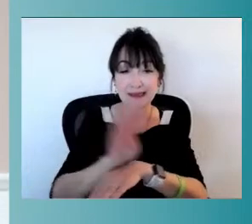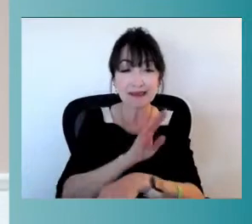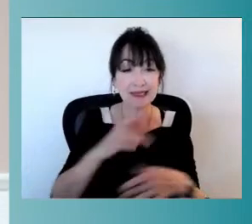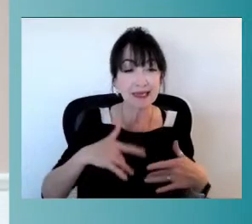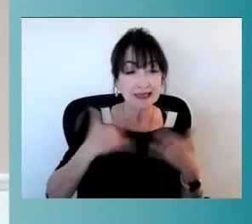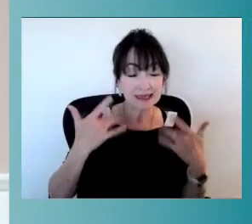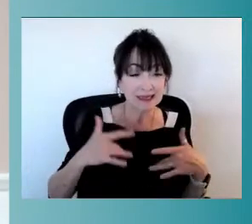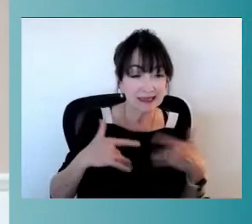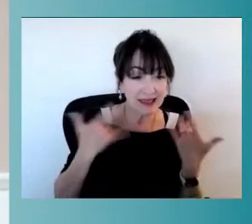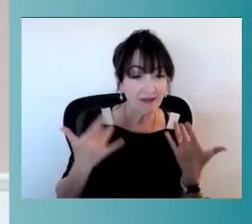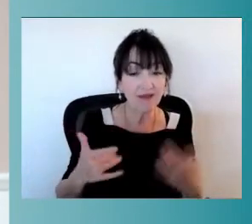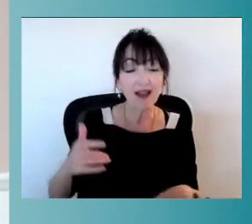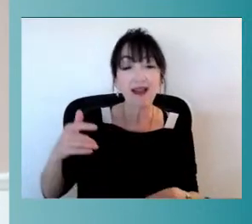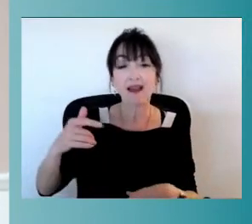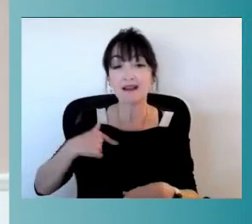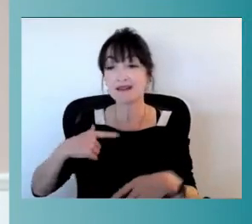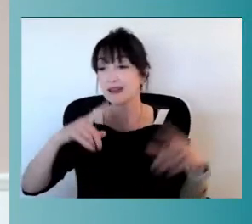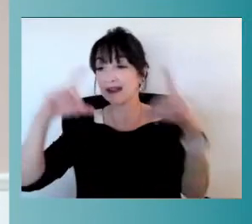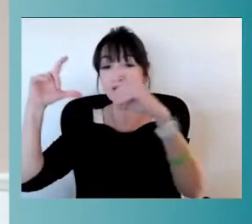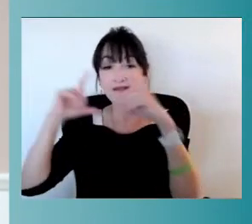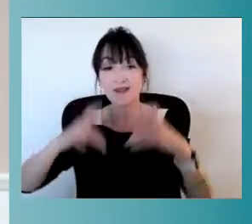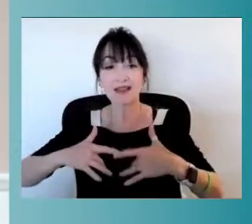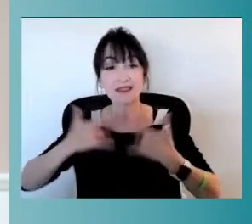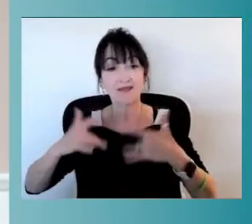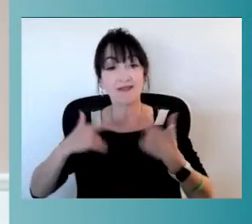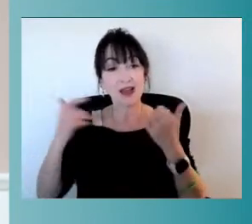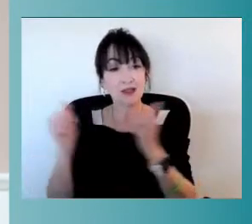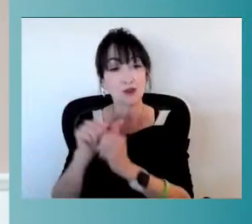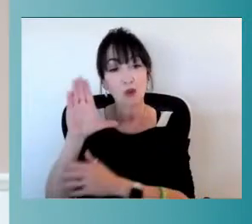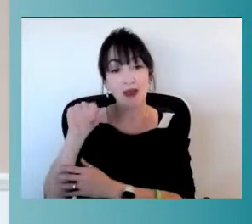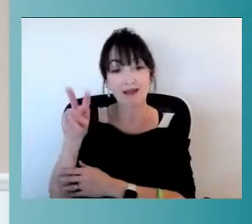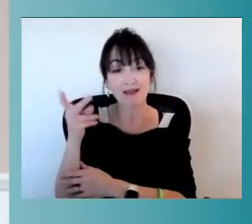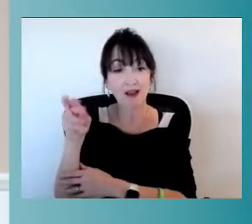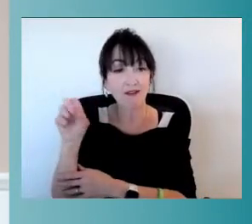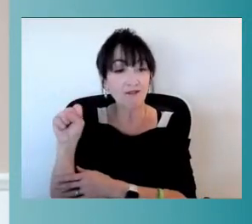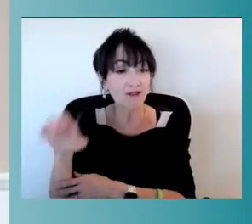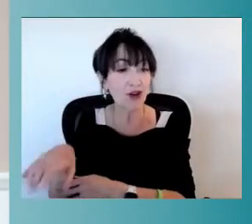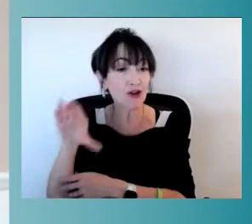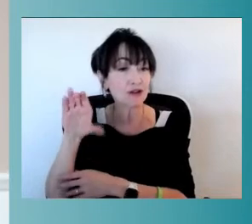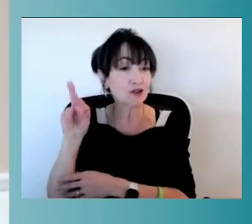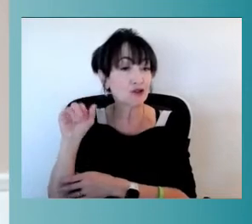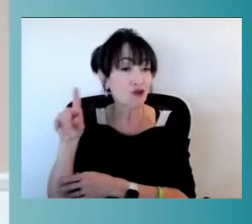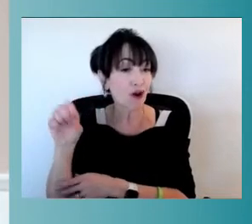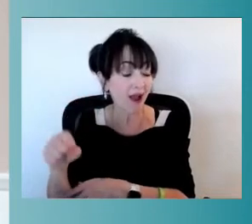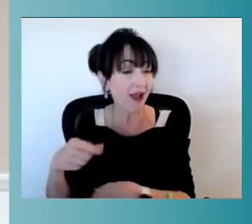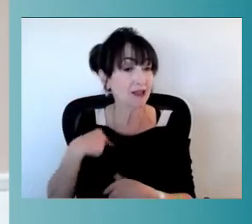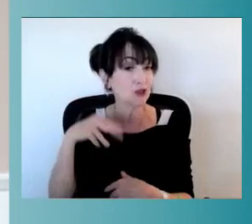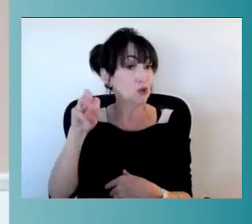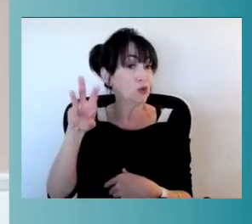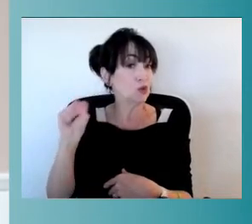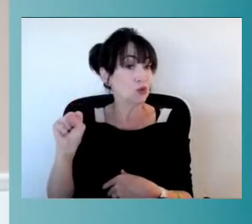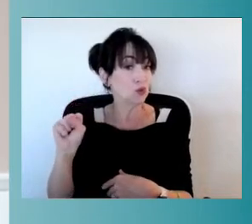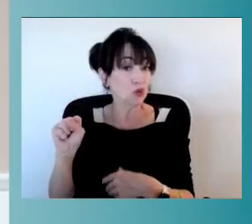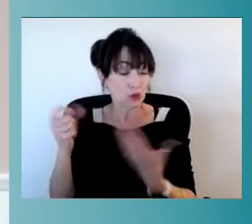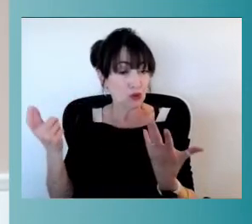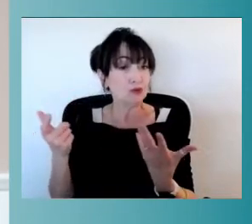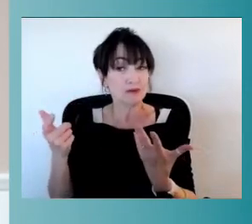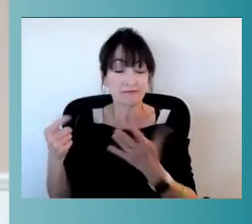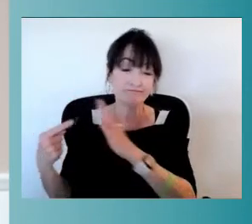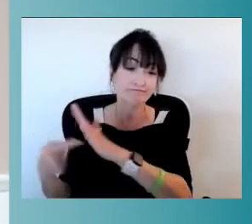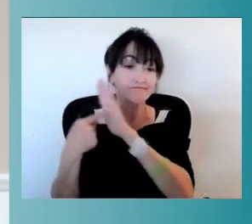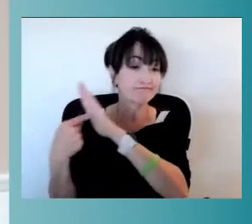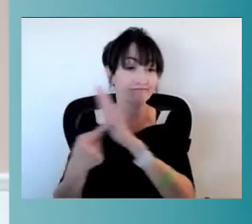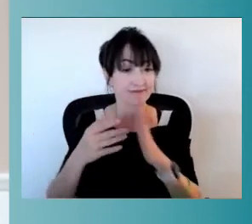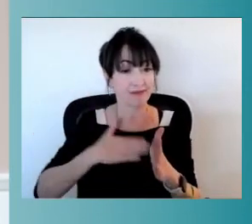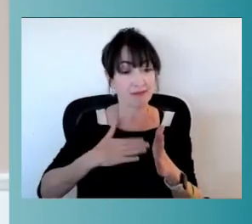and Converse, I've done weddings, I've done all different types of things. I've been on the news, and I was also the youngest person to ever be on Rock the